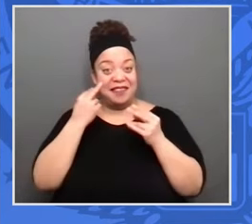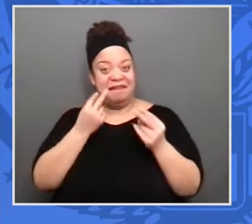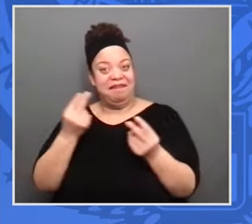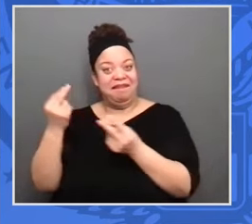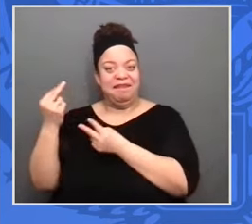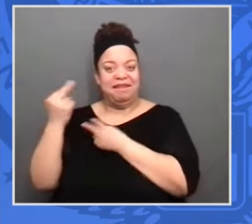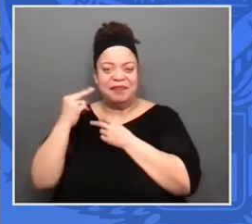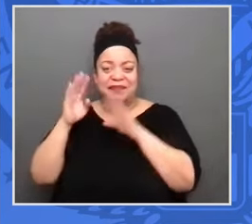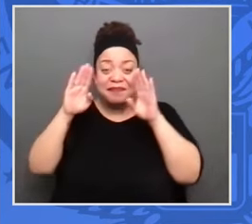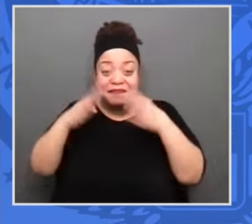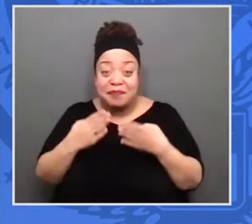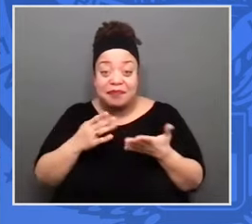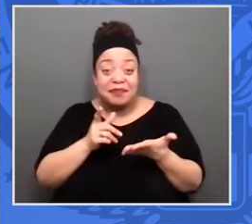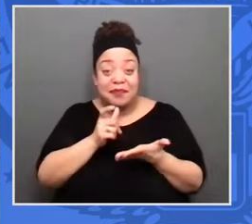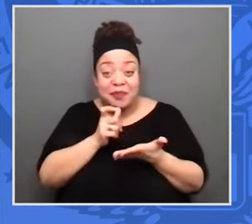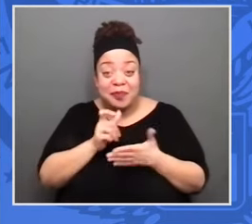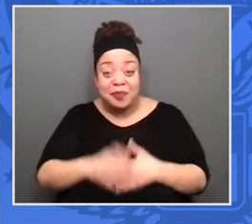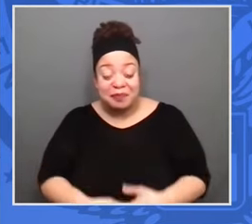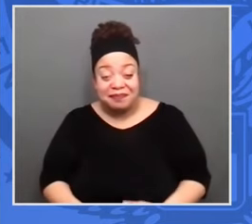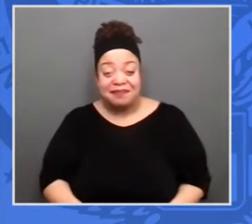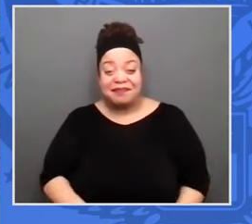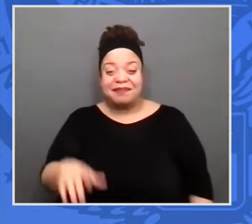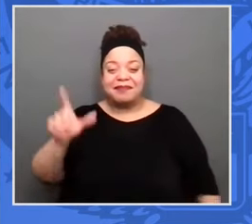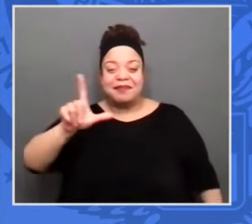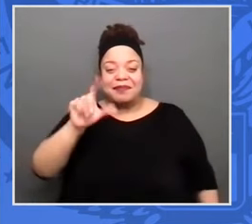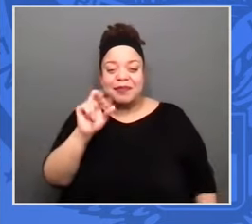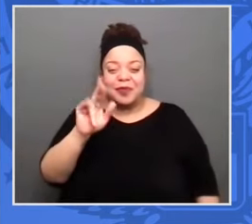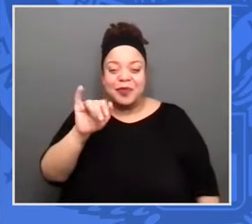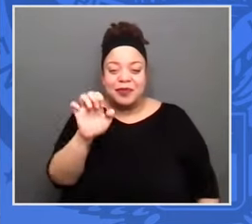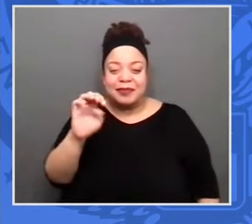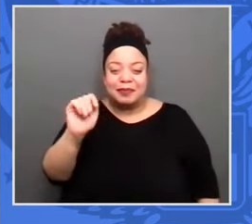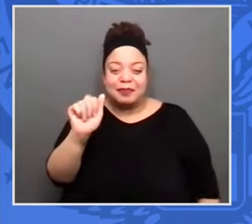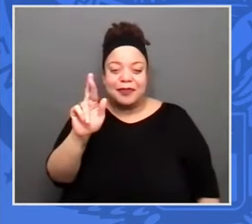exhausted colleagues, and a performance by Yolanda Adams.